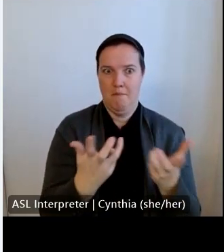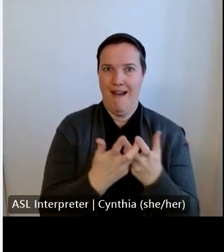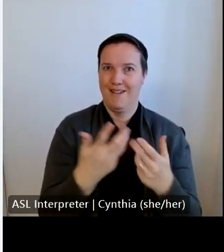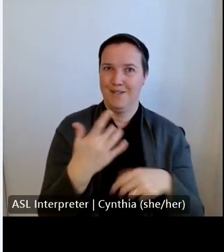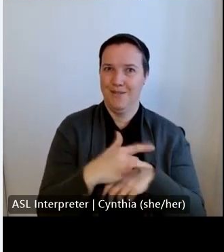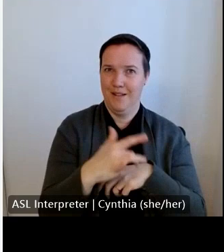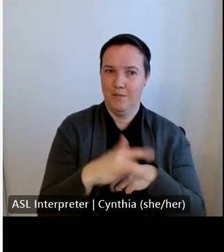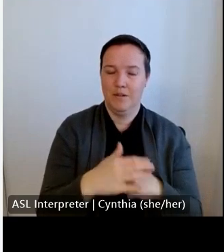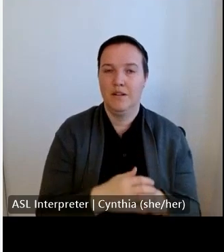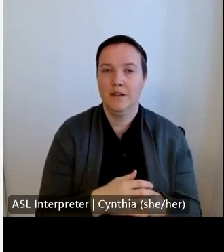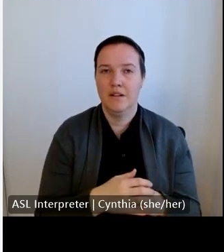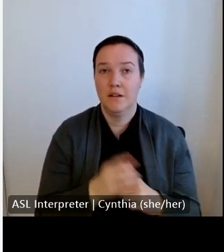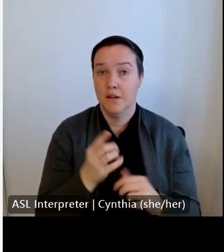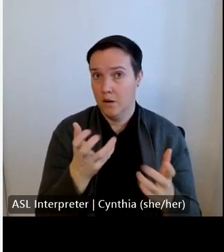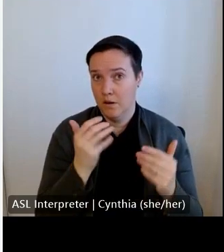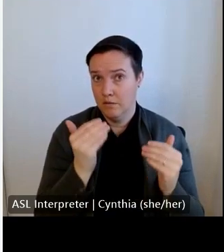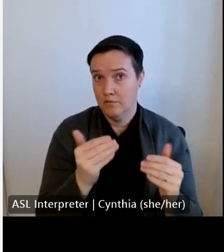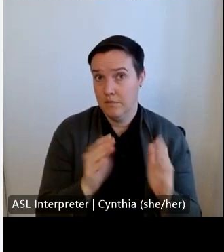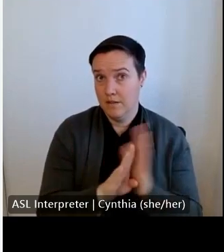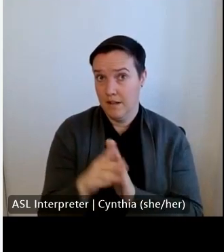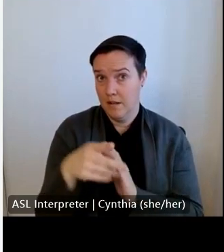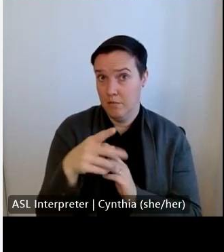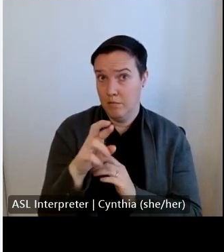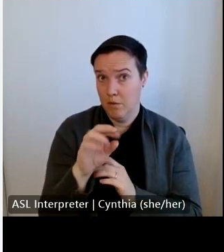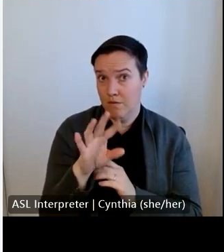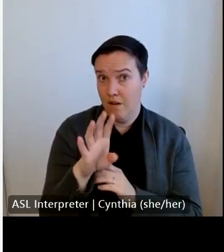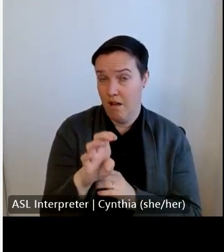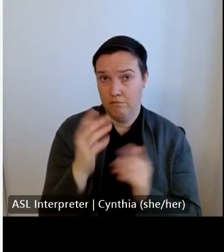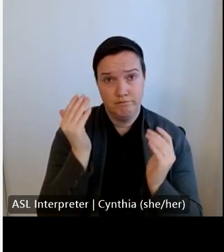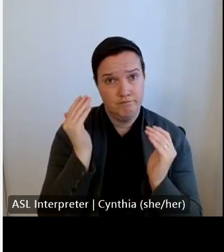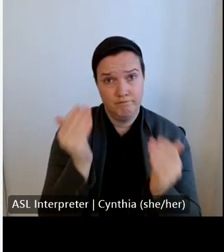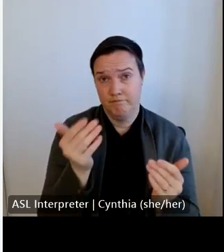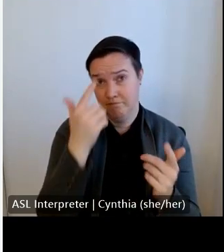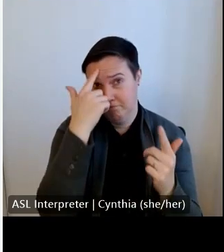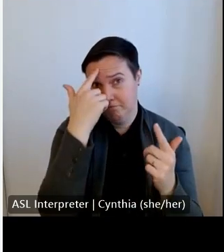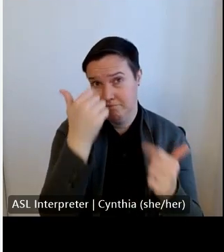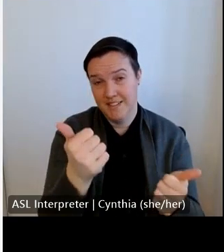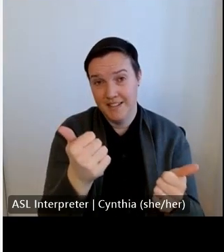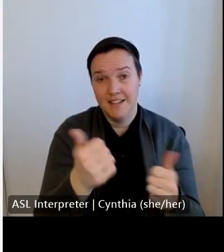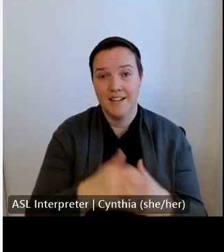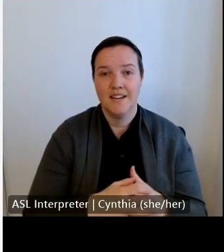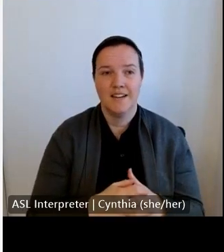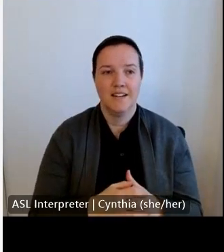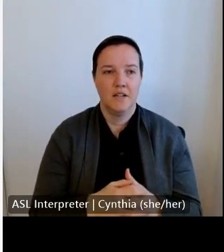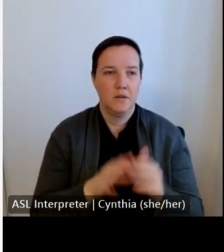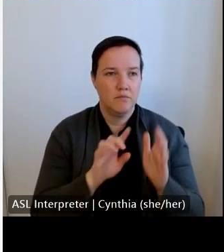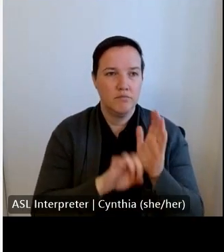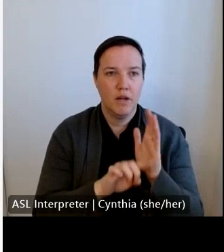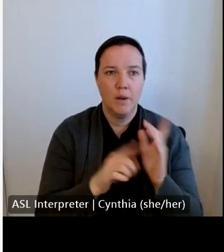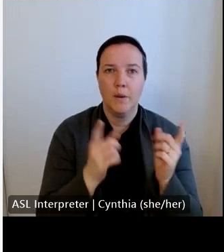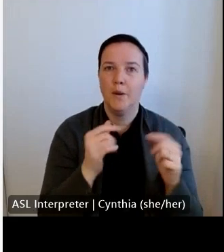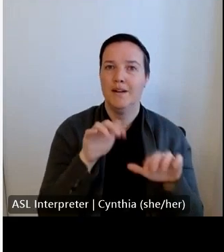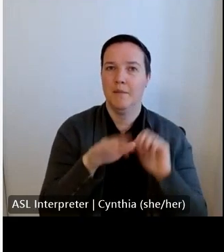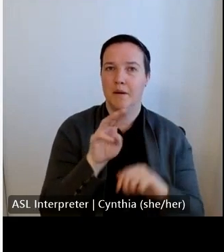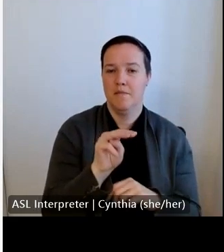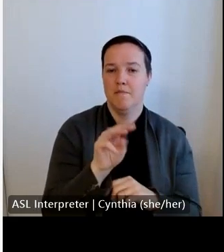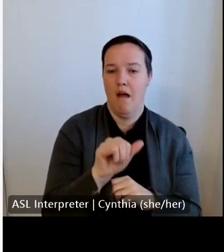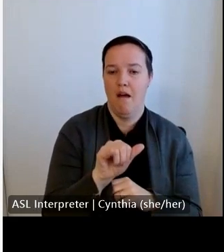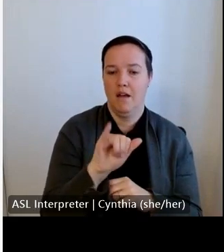and create yourself a profile and poke around, you're more than welcome to. Again, you would visit